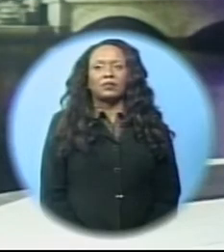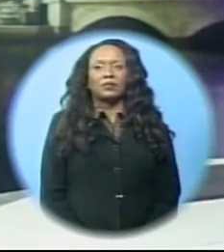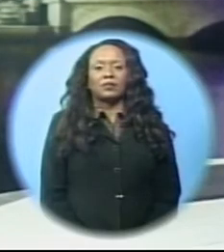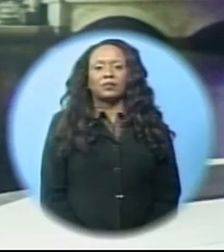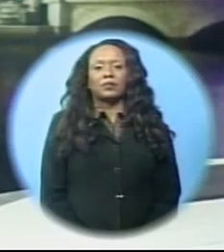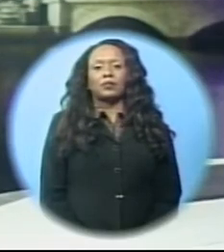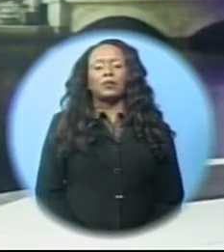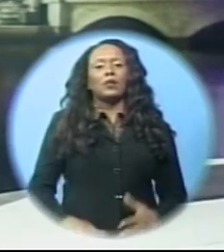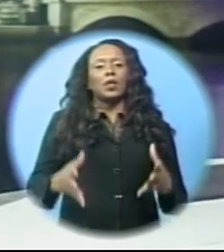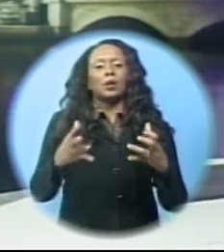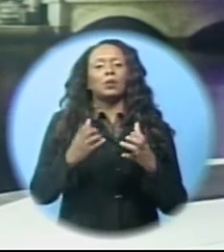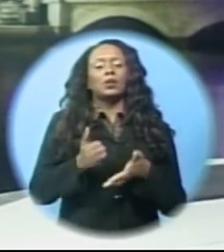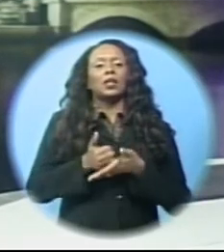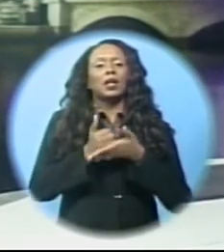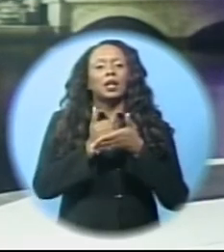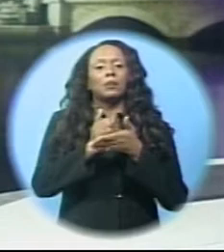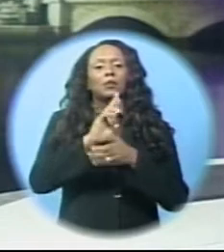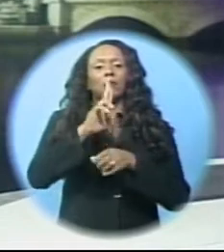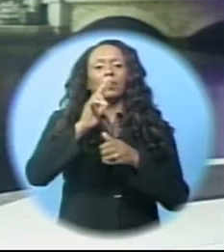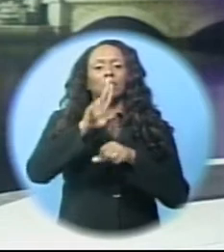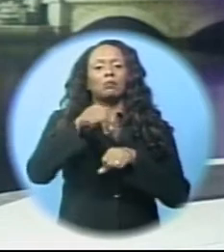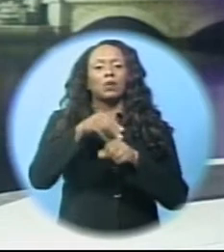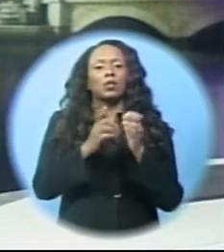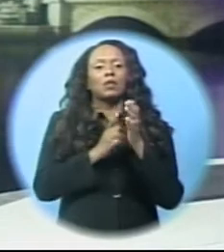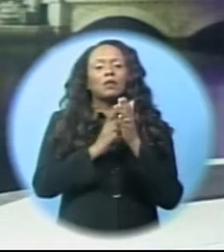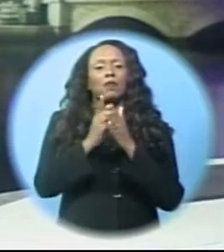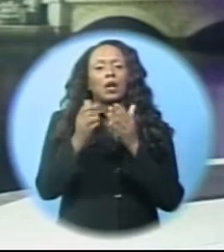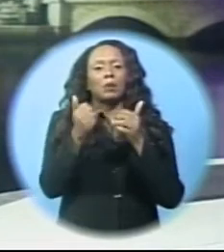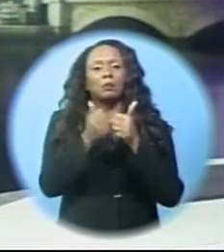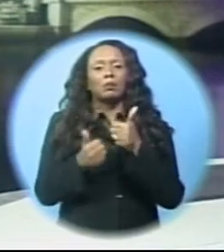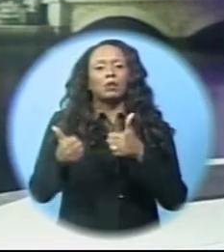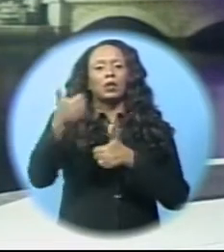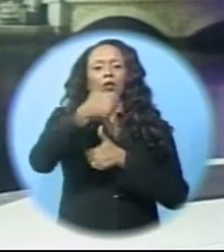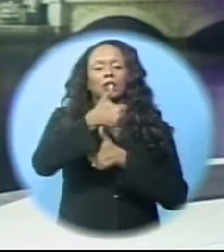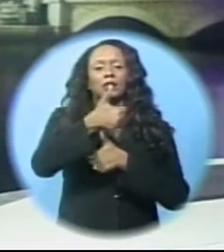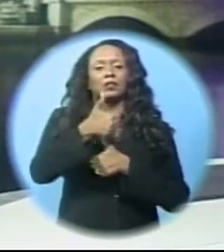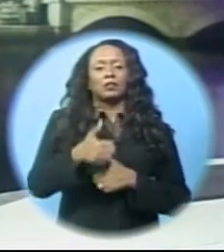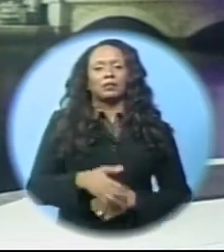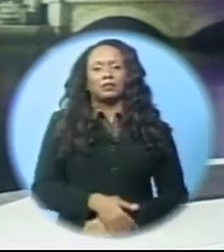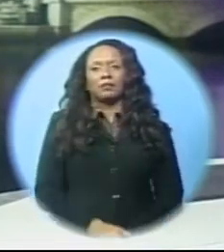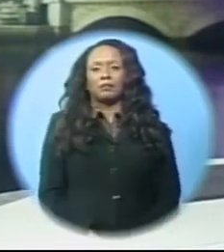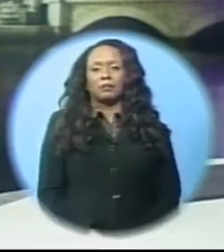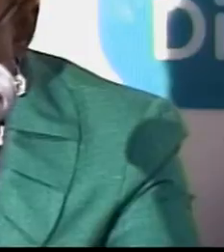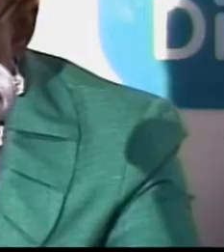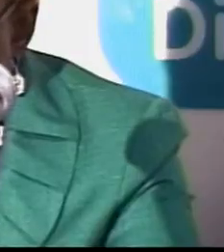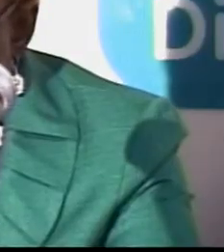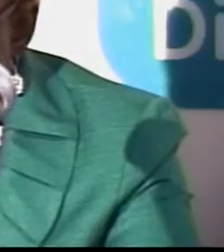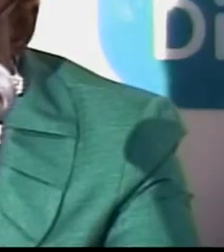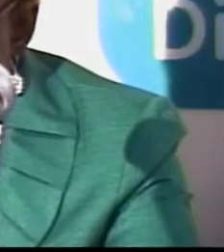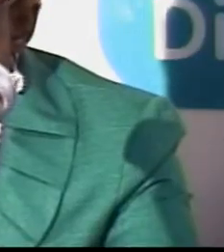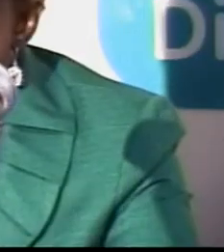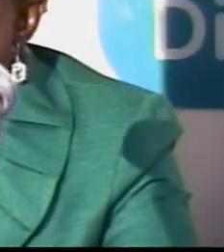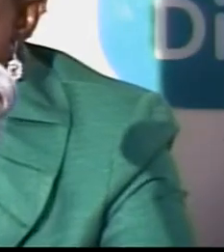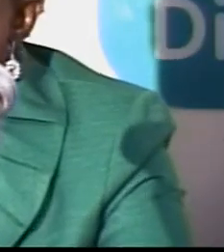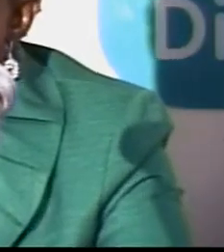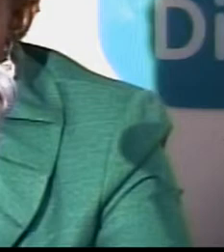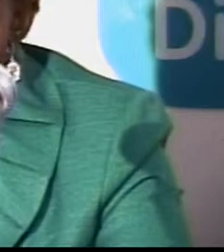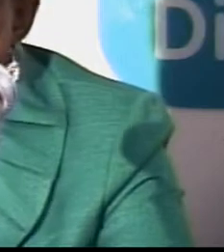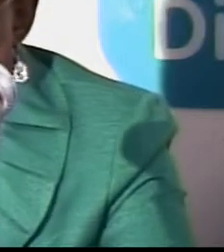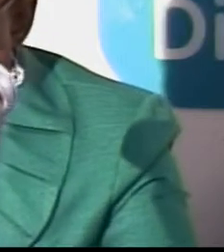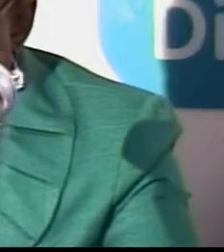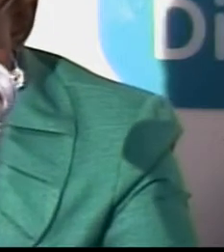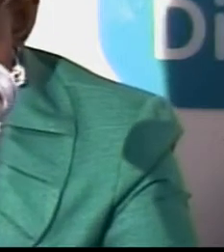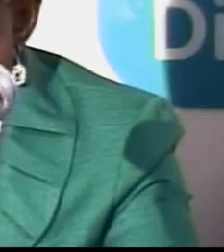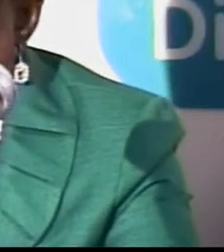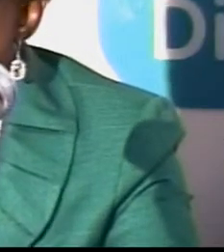in areas considered national development priorities. These areas, which will be